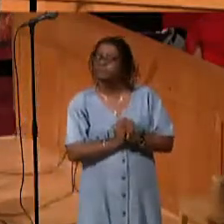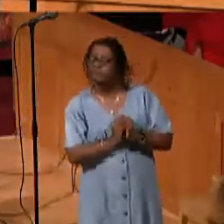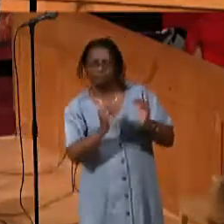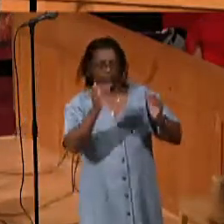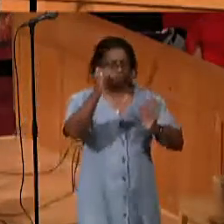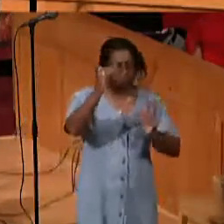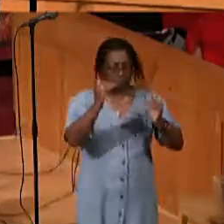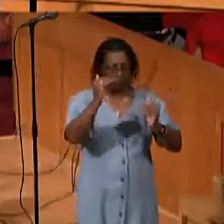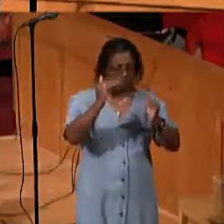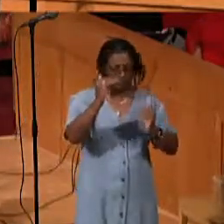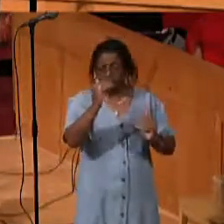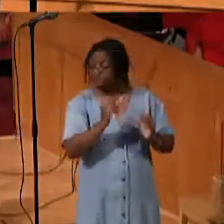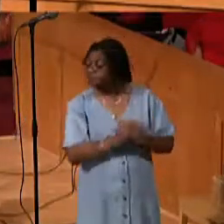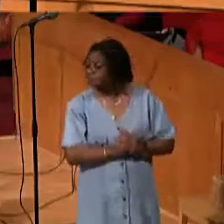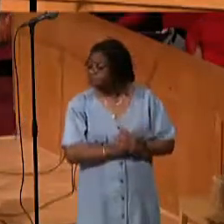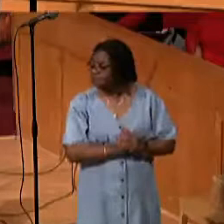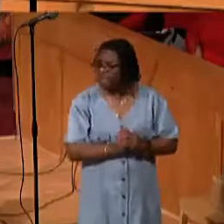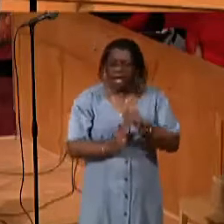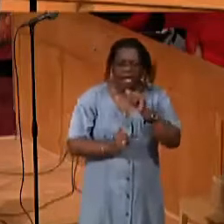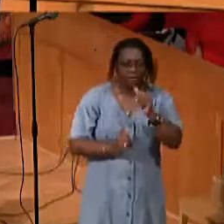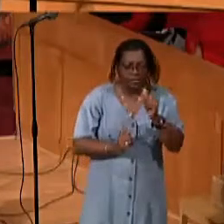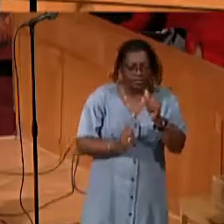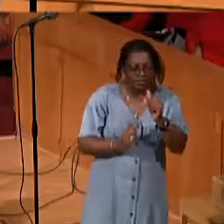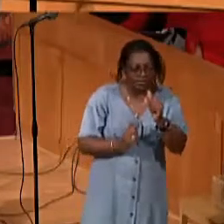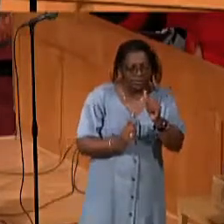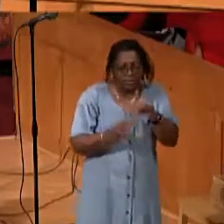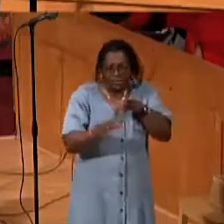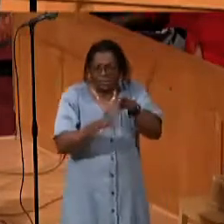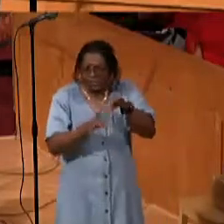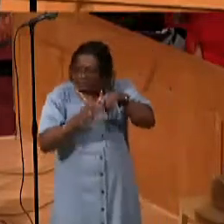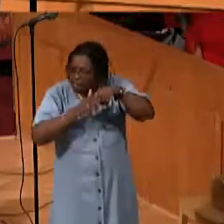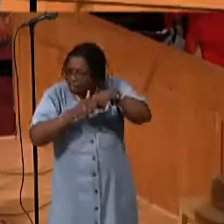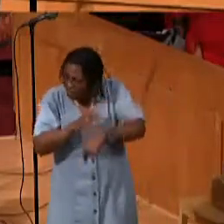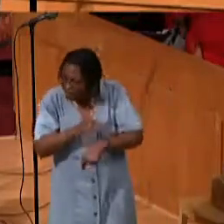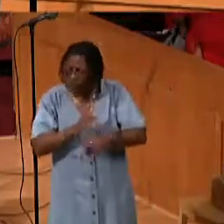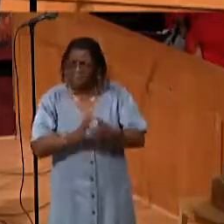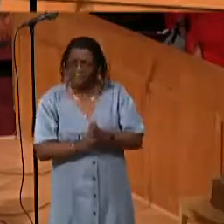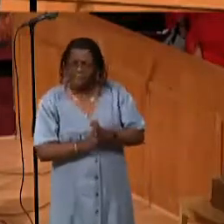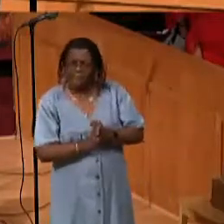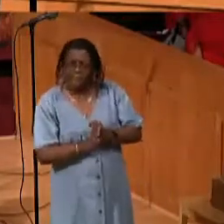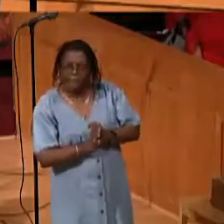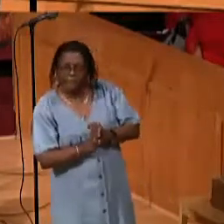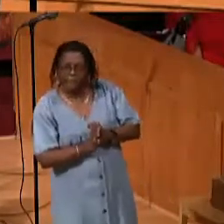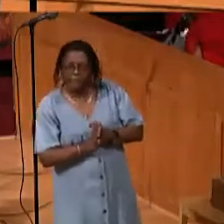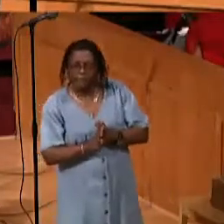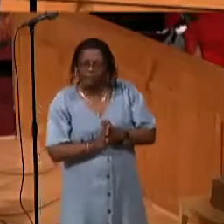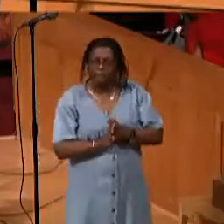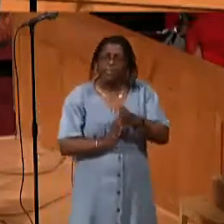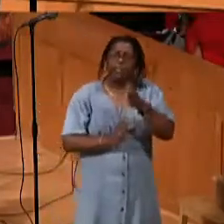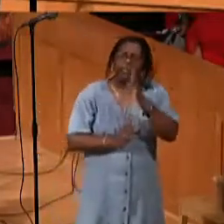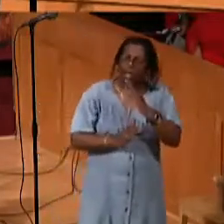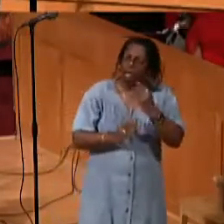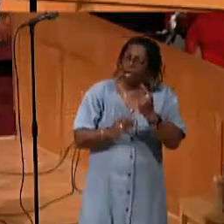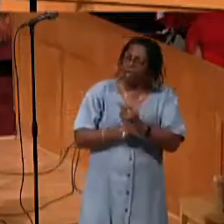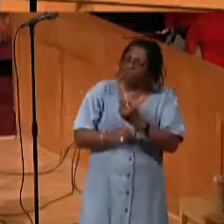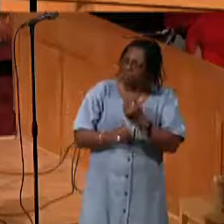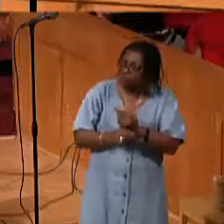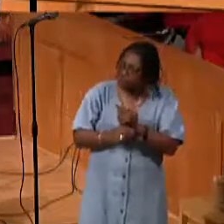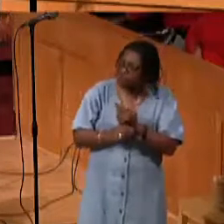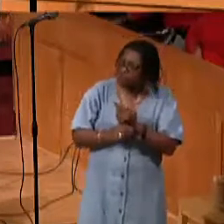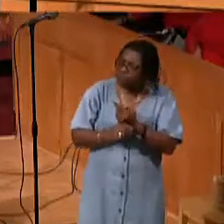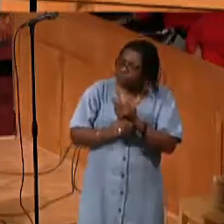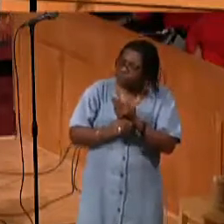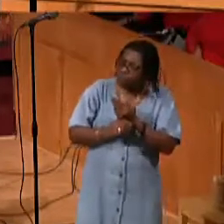with you what that really means to us. But when you look at life and how God will take an obscure person